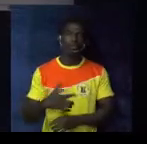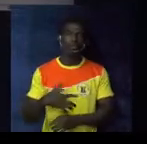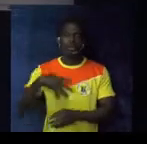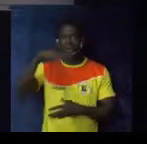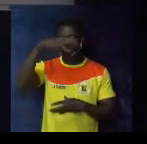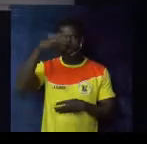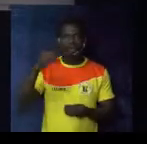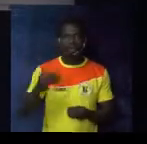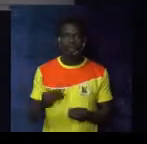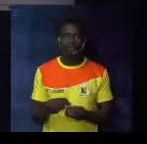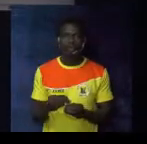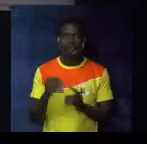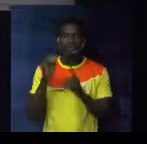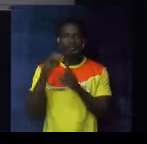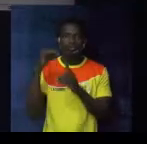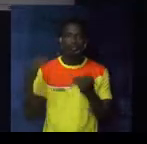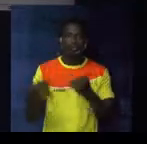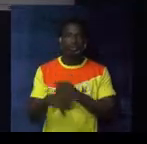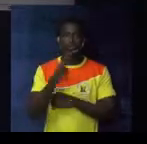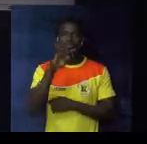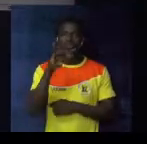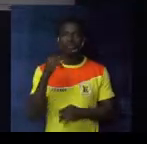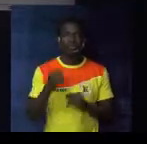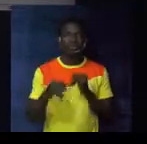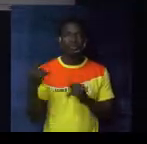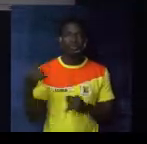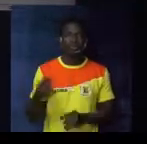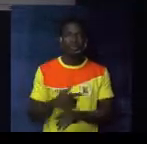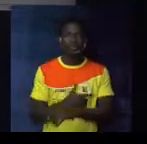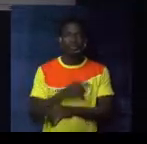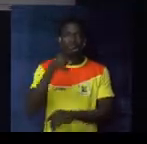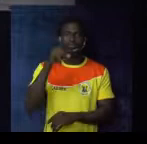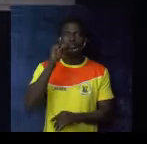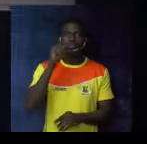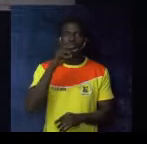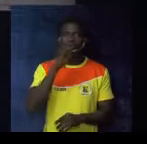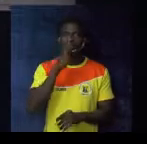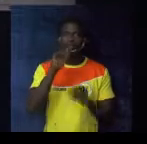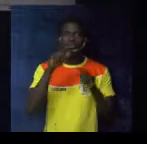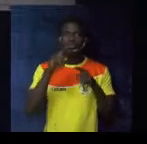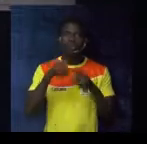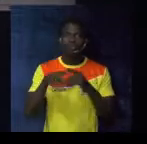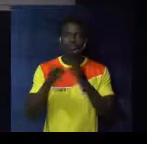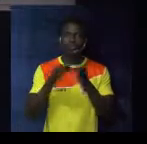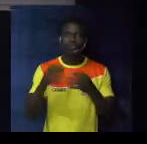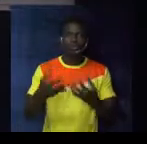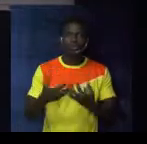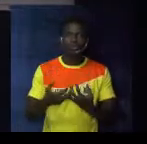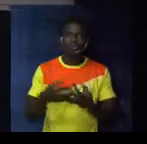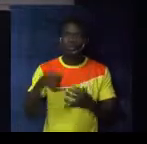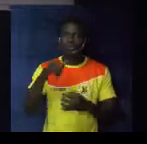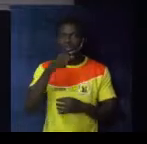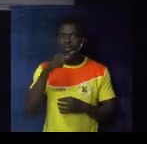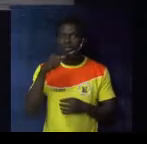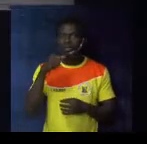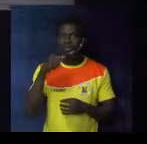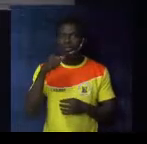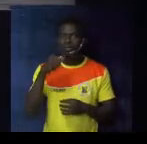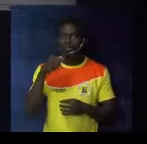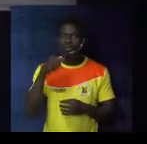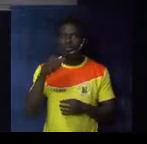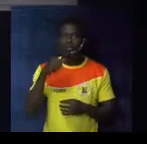objectives for today. By the end of the lesson, you should be able to define